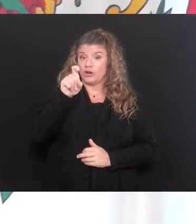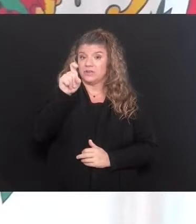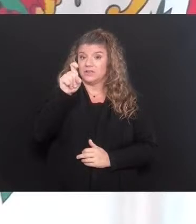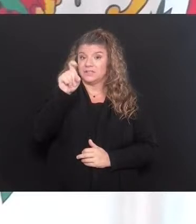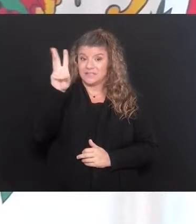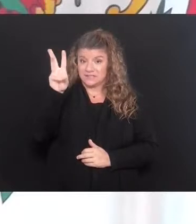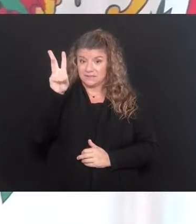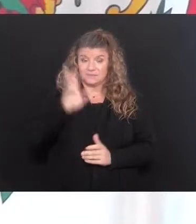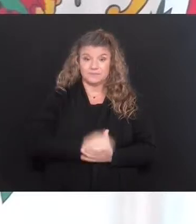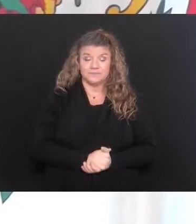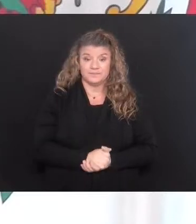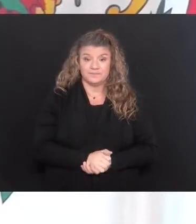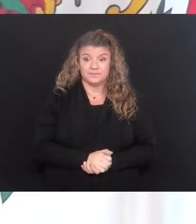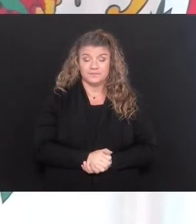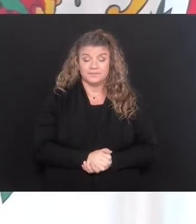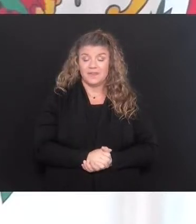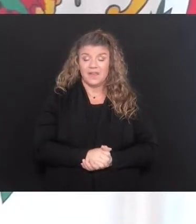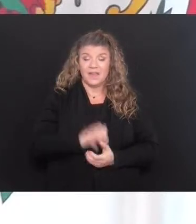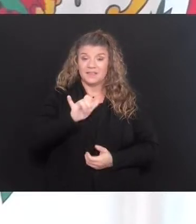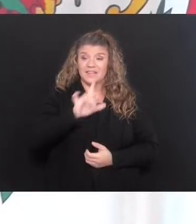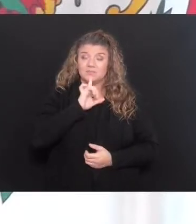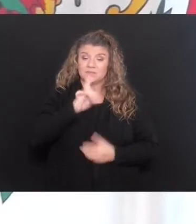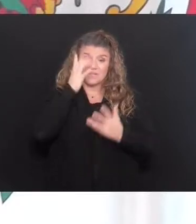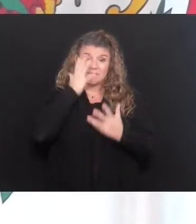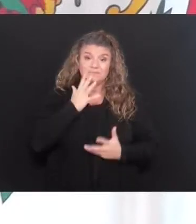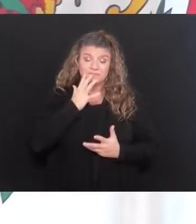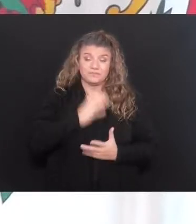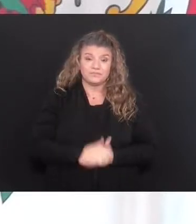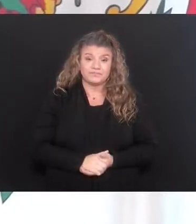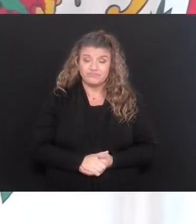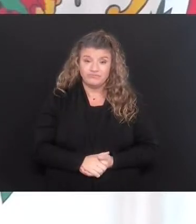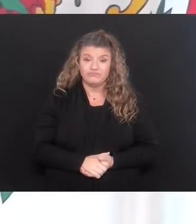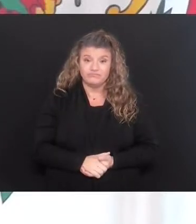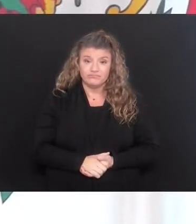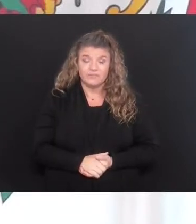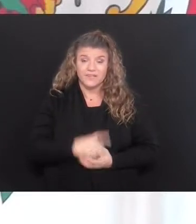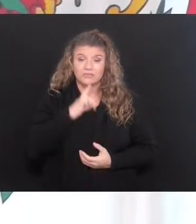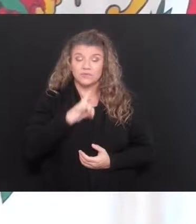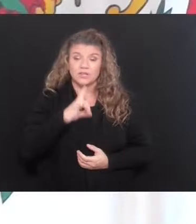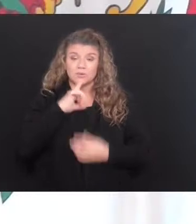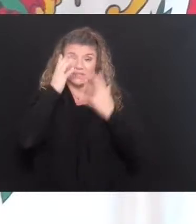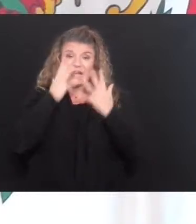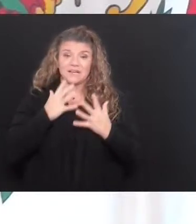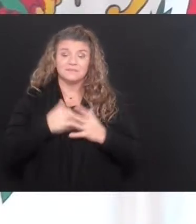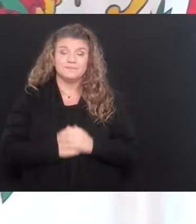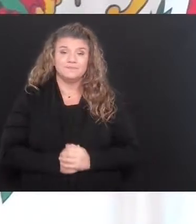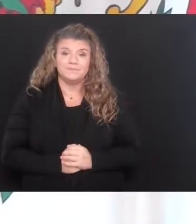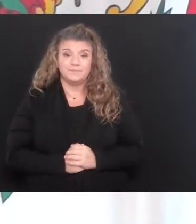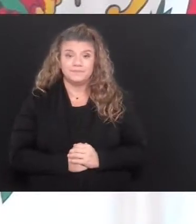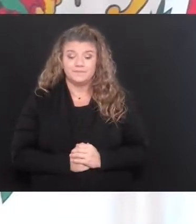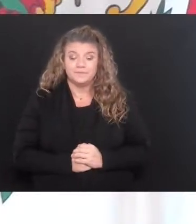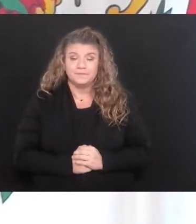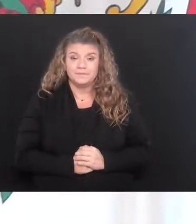3,106, and it is a shame. It is a shame beyond belief. You know,